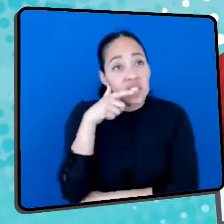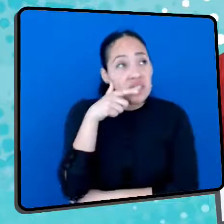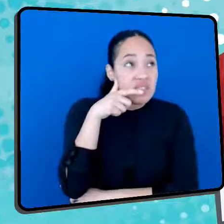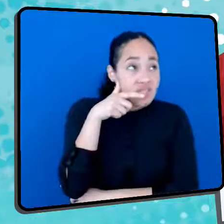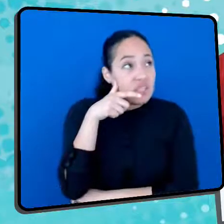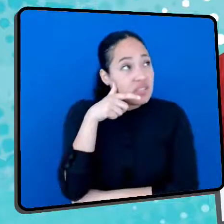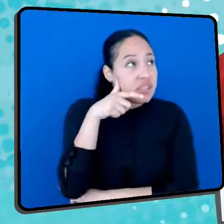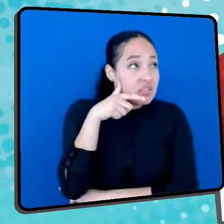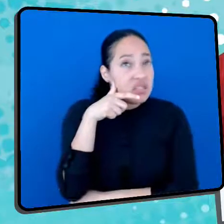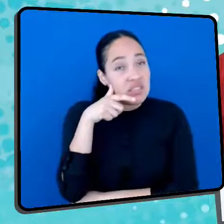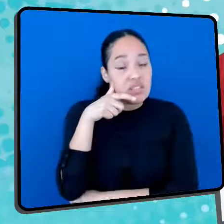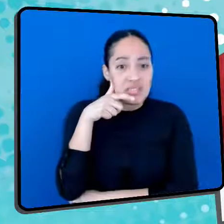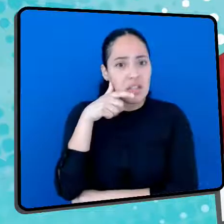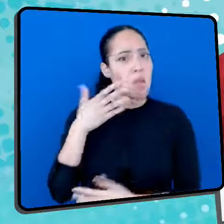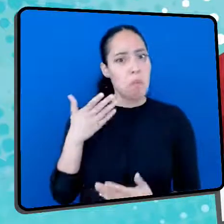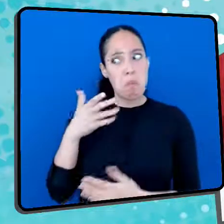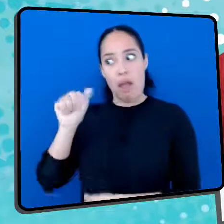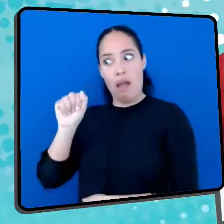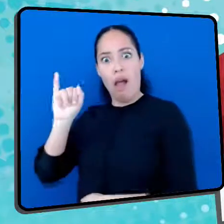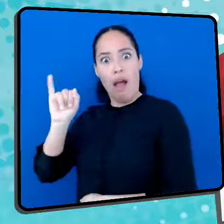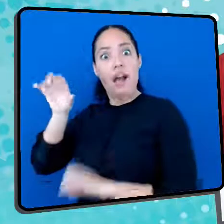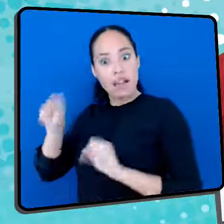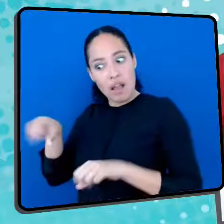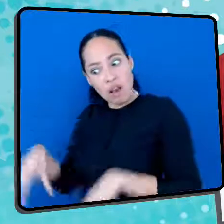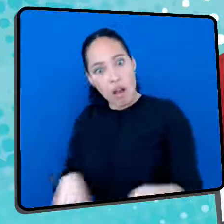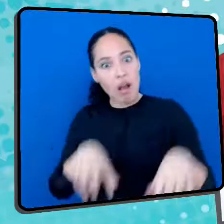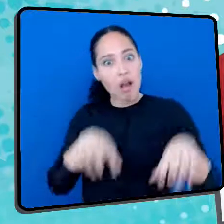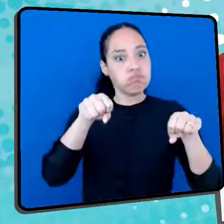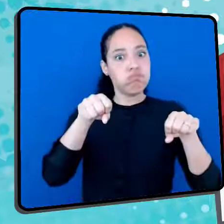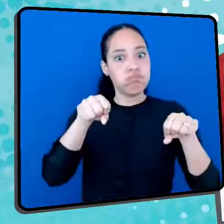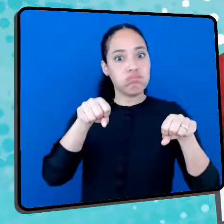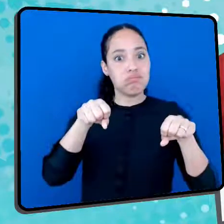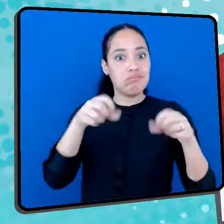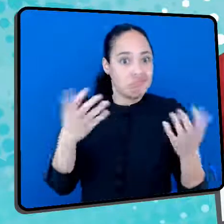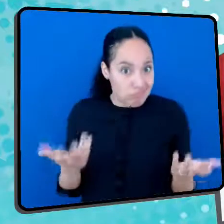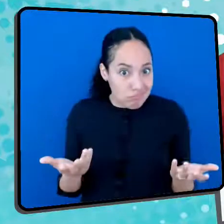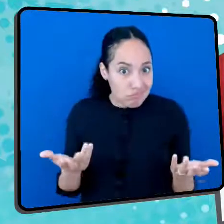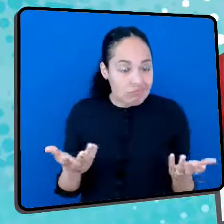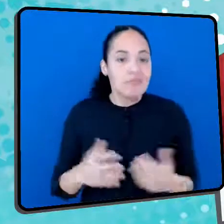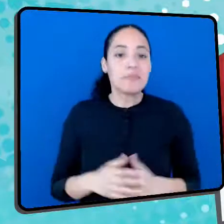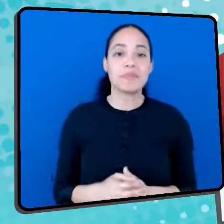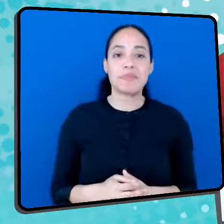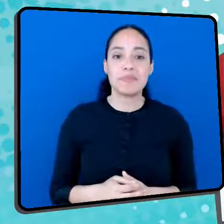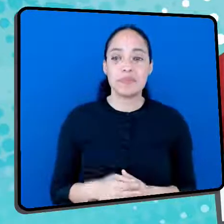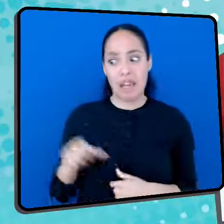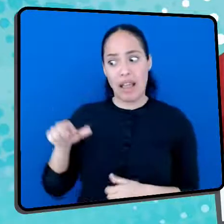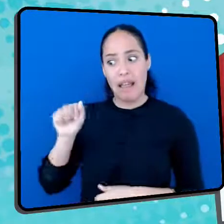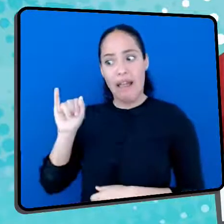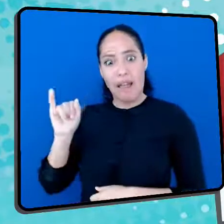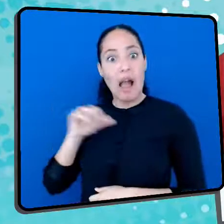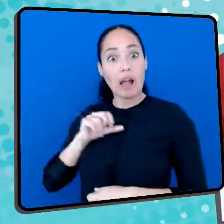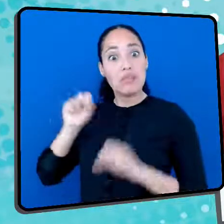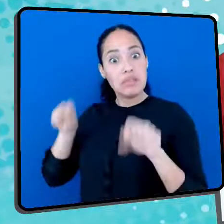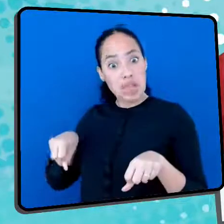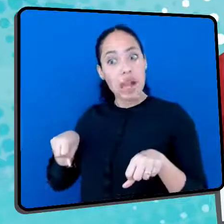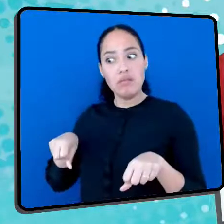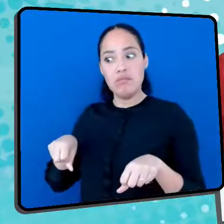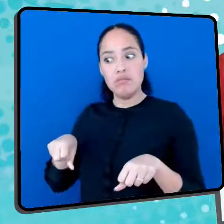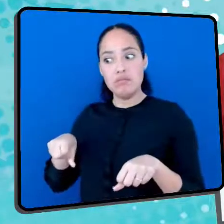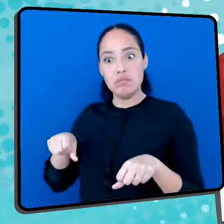of like not capable, because it's like nonsense to be capable for that thing, then AI can be used for